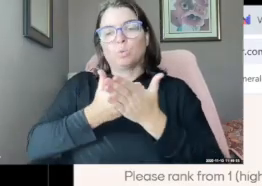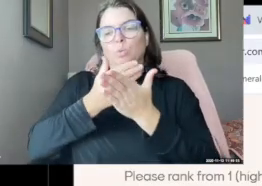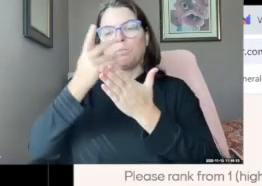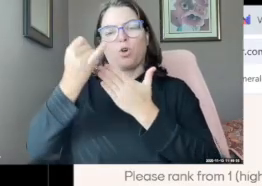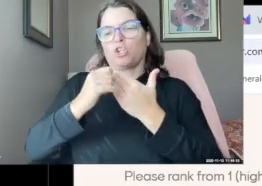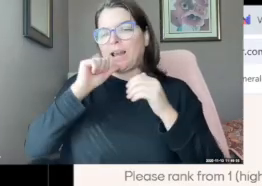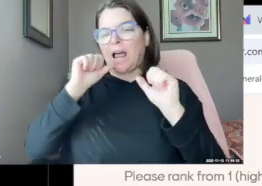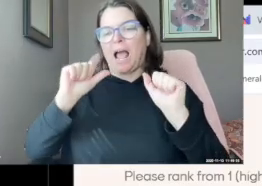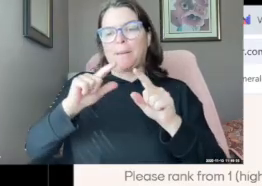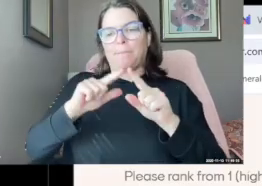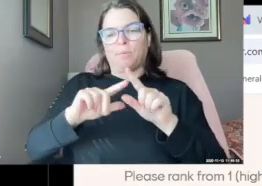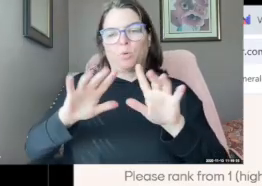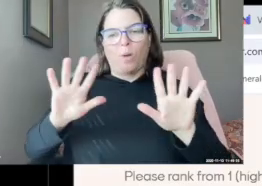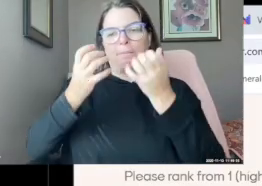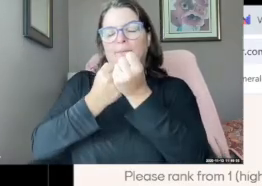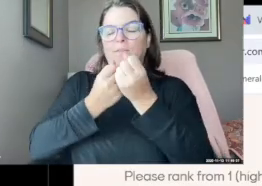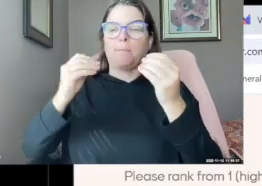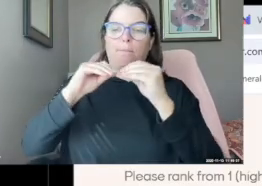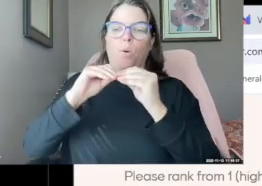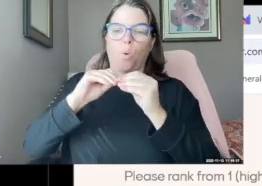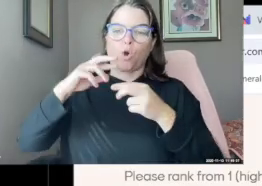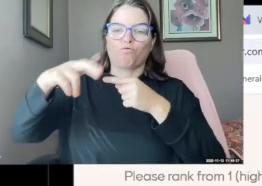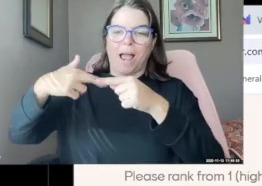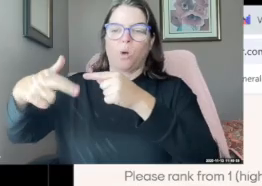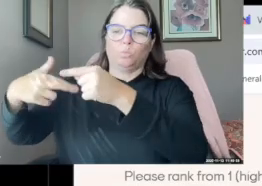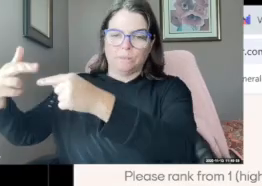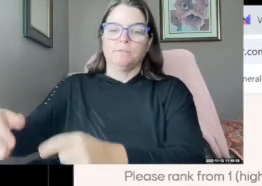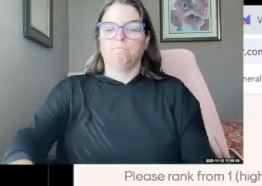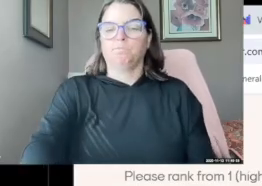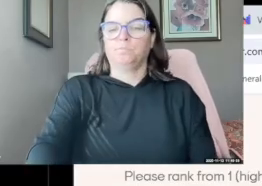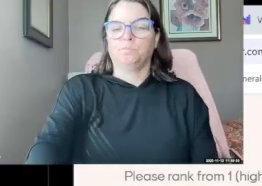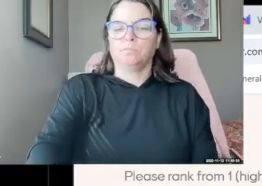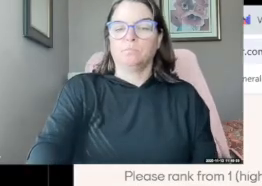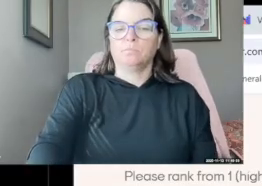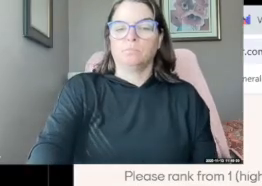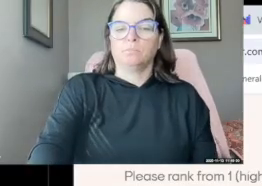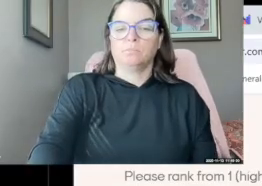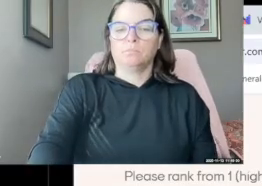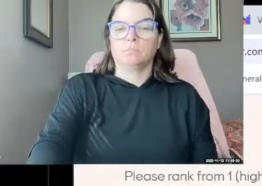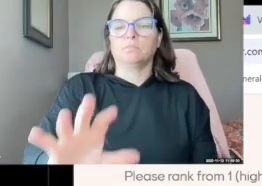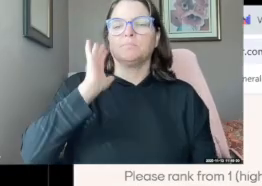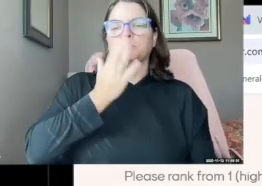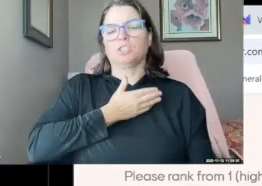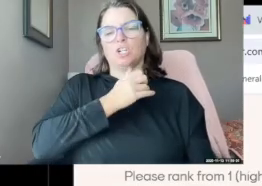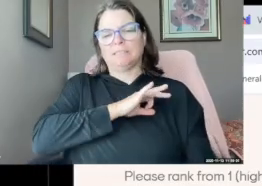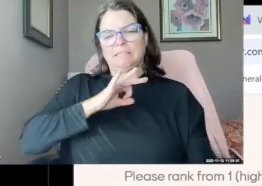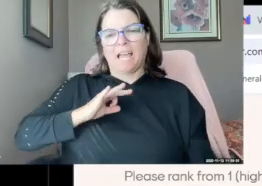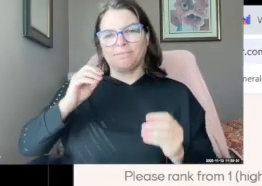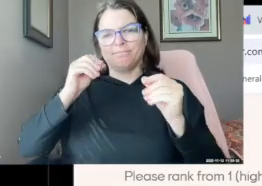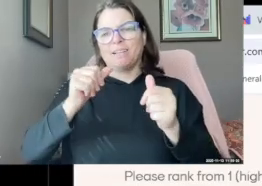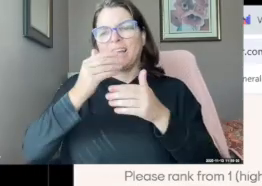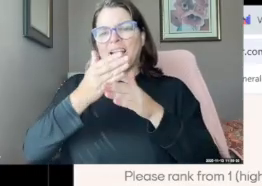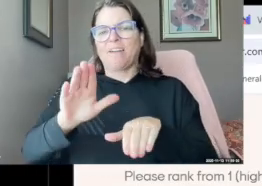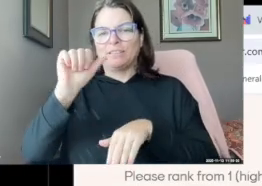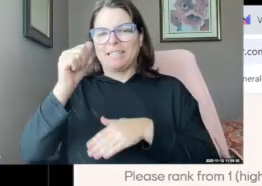multi-component programs funded through Clean Mobility Project Suite. And it is a shame the new projects have not been able to be uplifted in